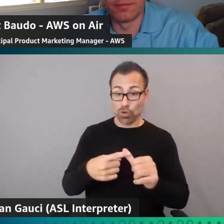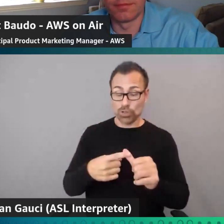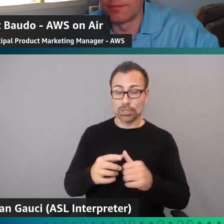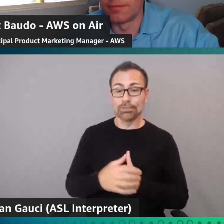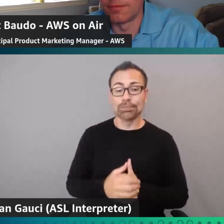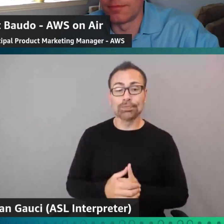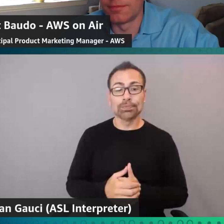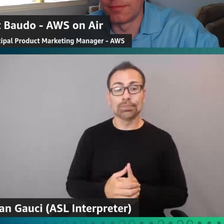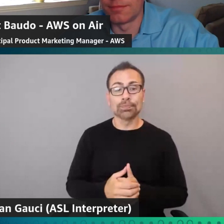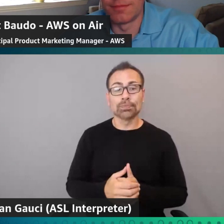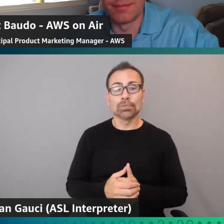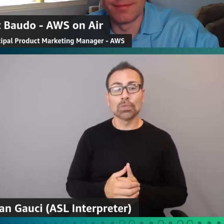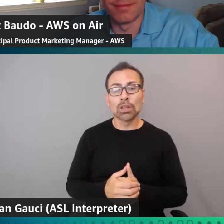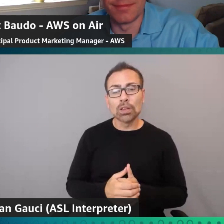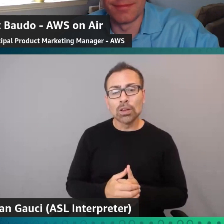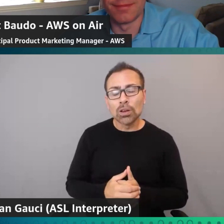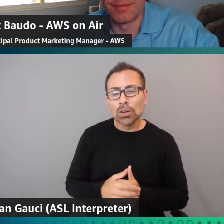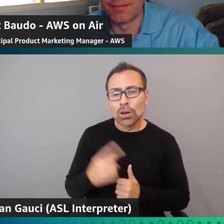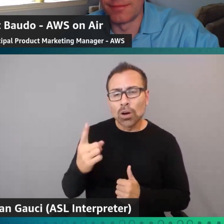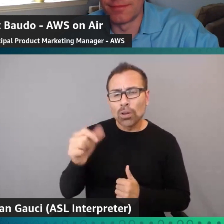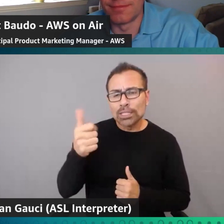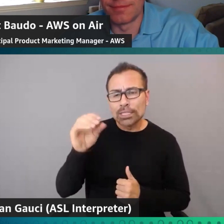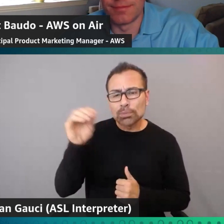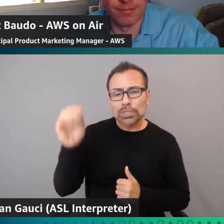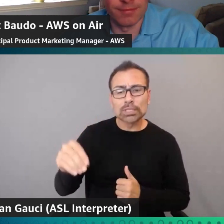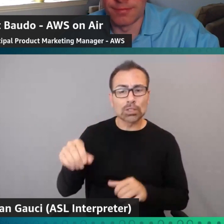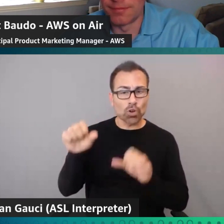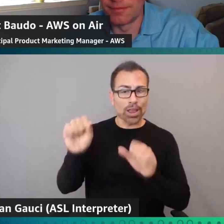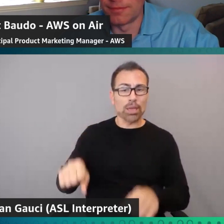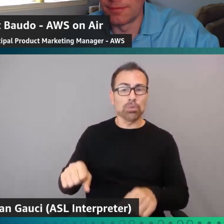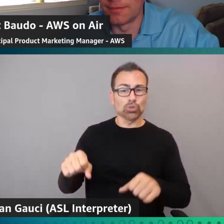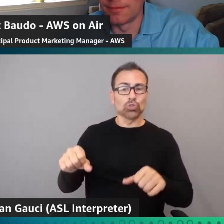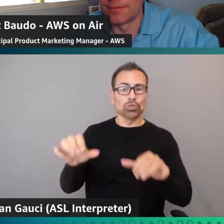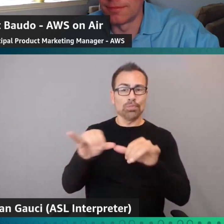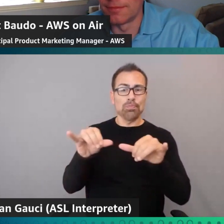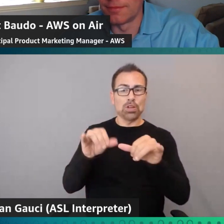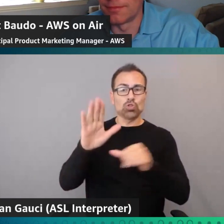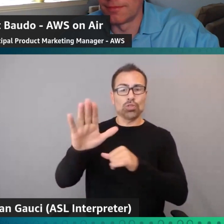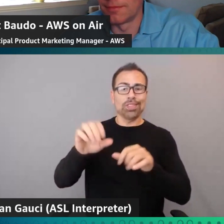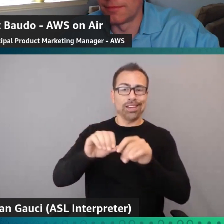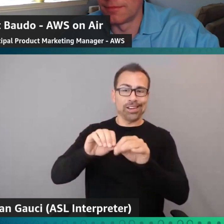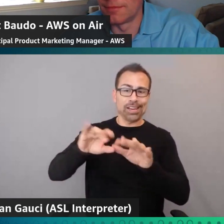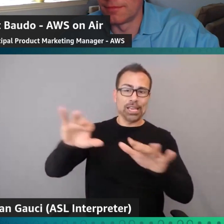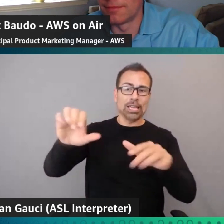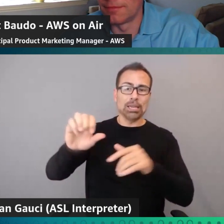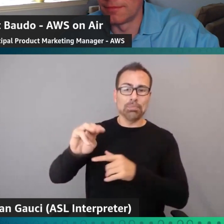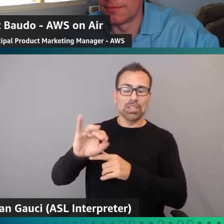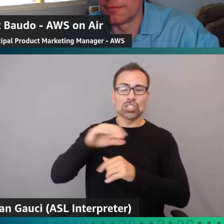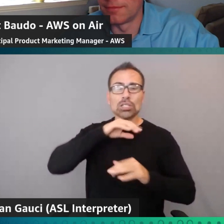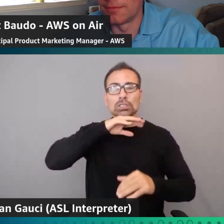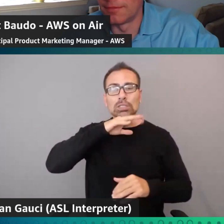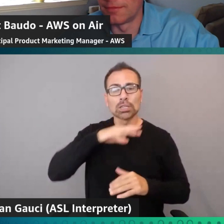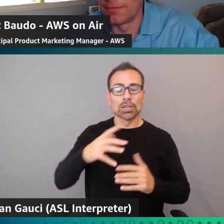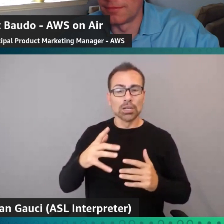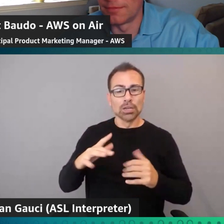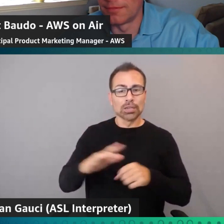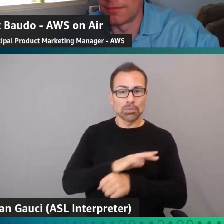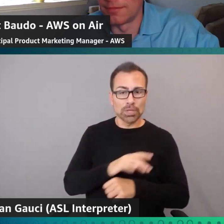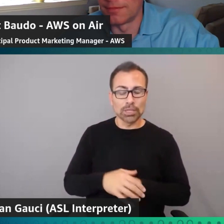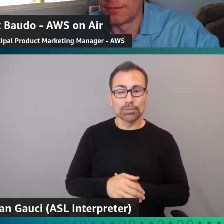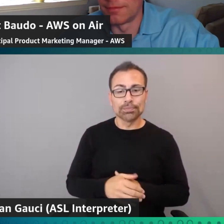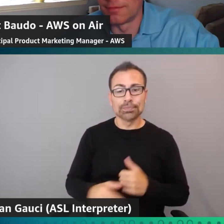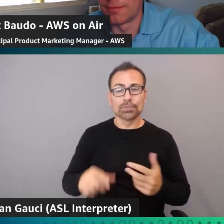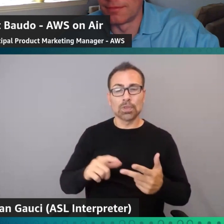Only 10% are able to measure their emissions completely. Overall, respondents estimated a 25